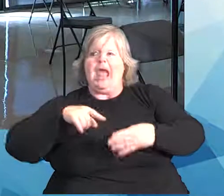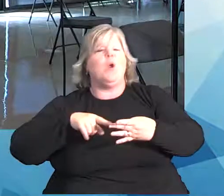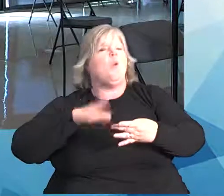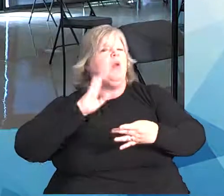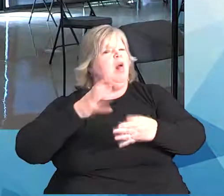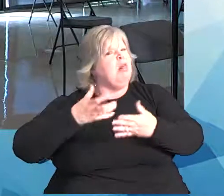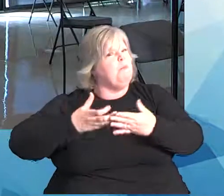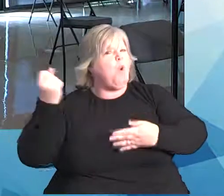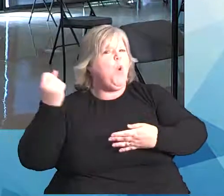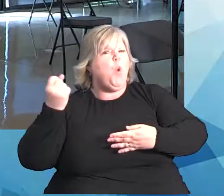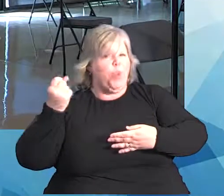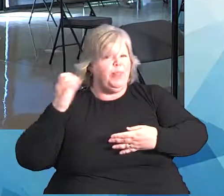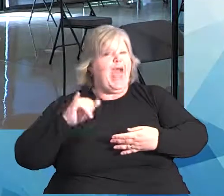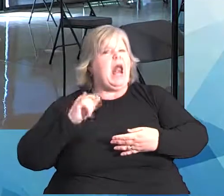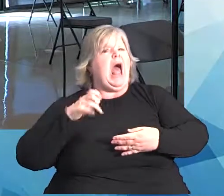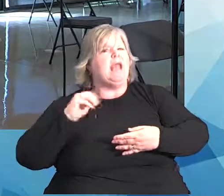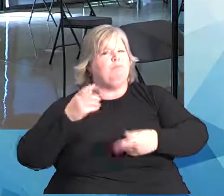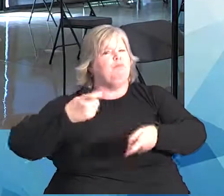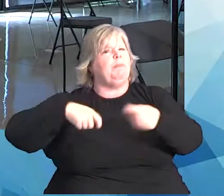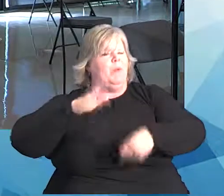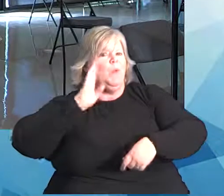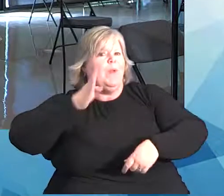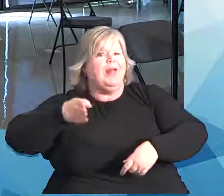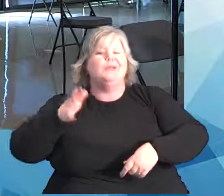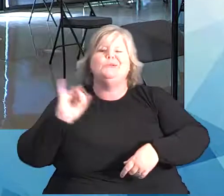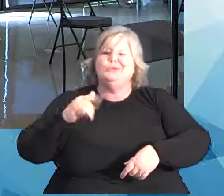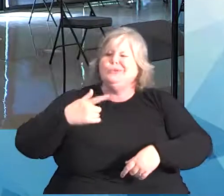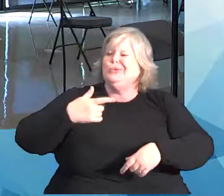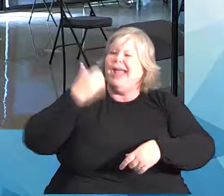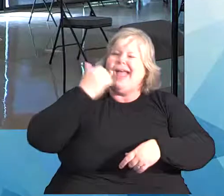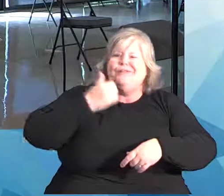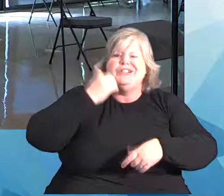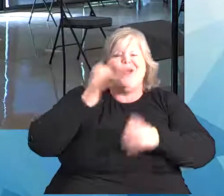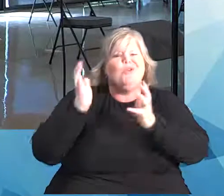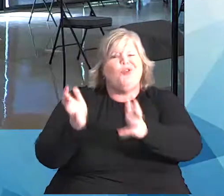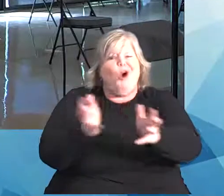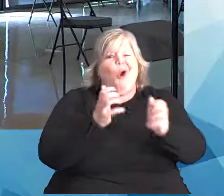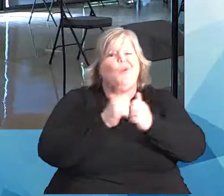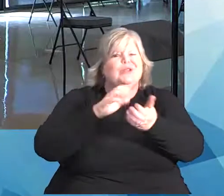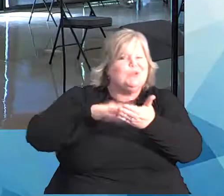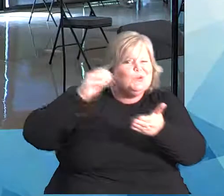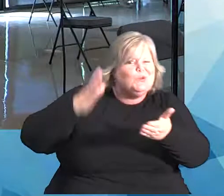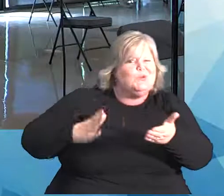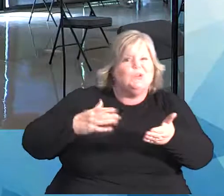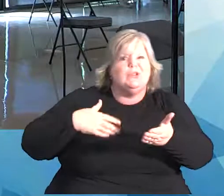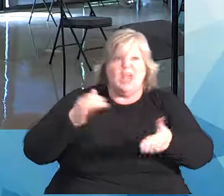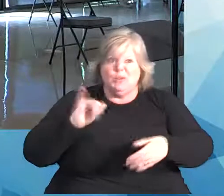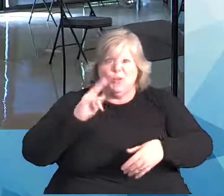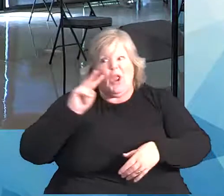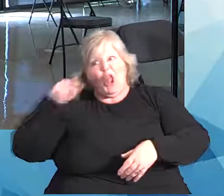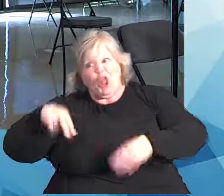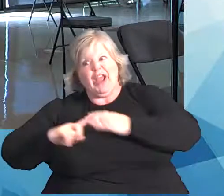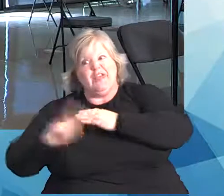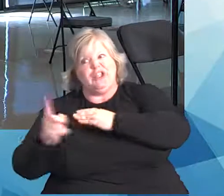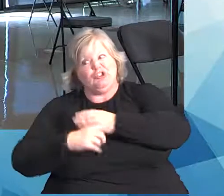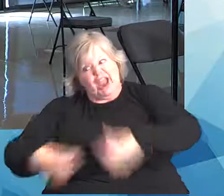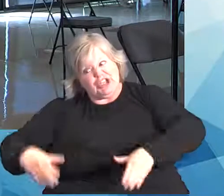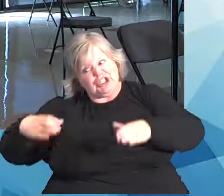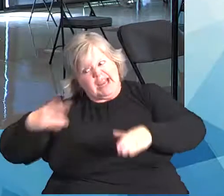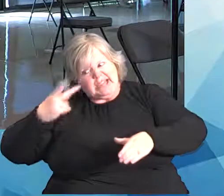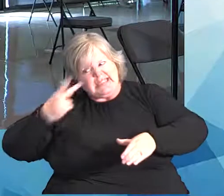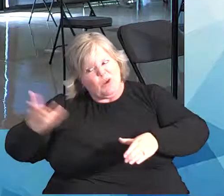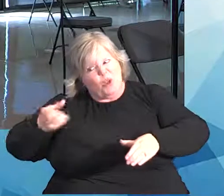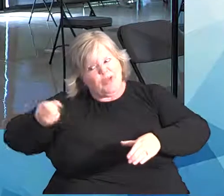do like. We also talk to students when they're in the cafeteria every day, and we also look inside garbage cans to see what students are eating and what